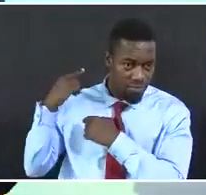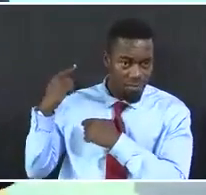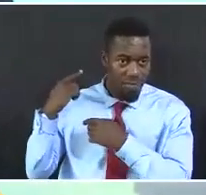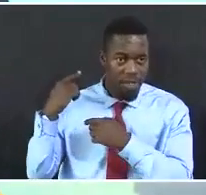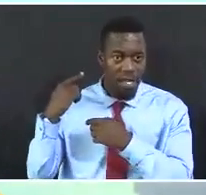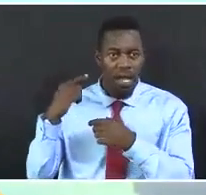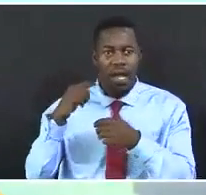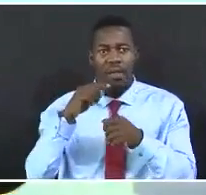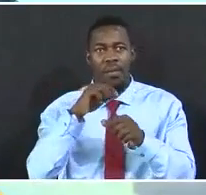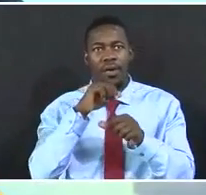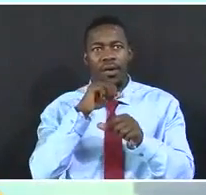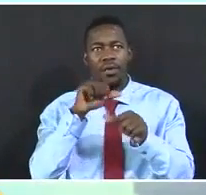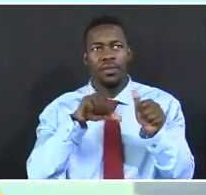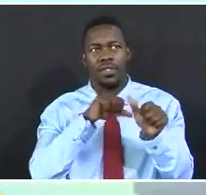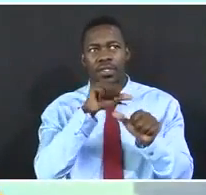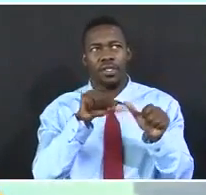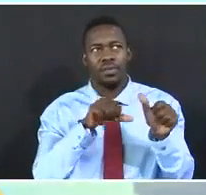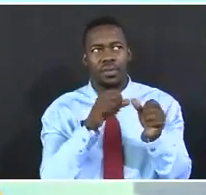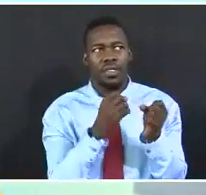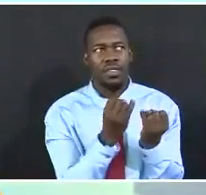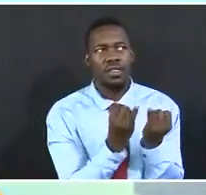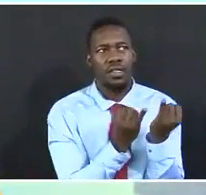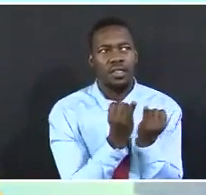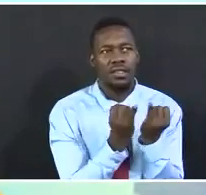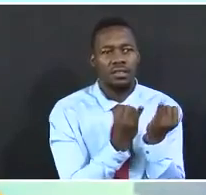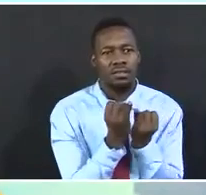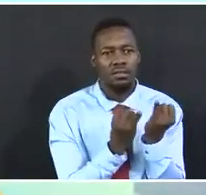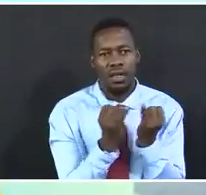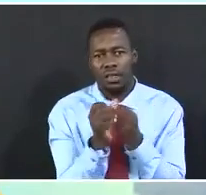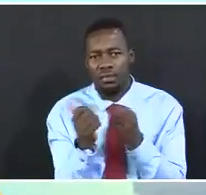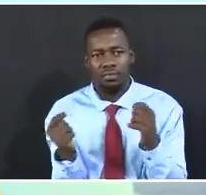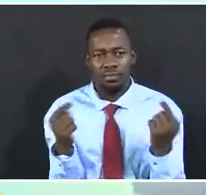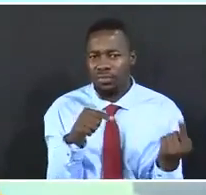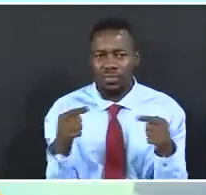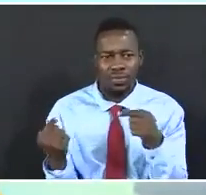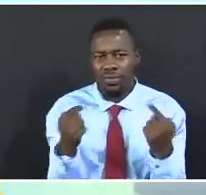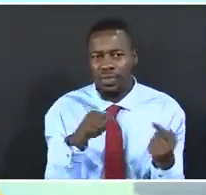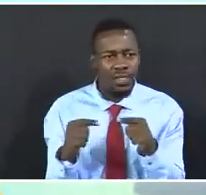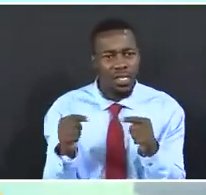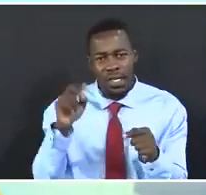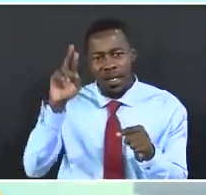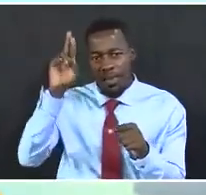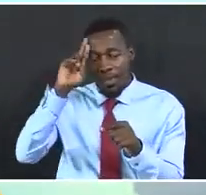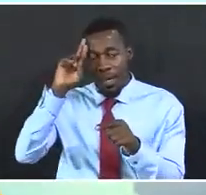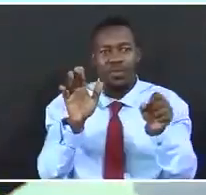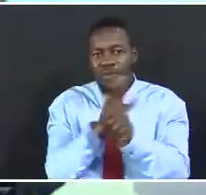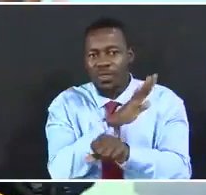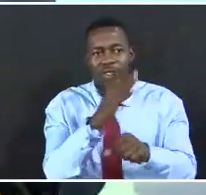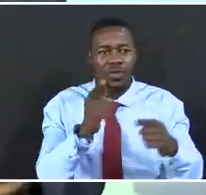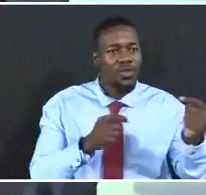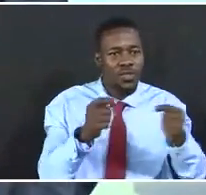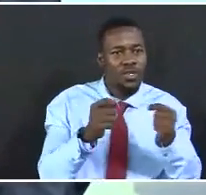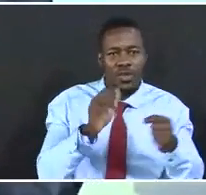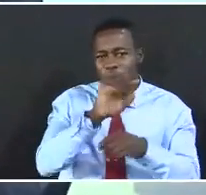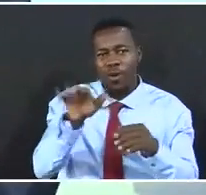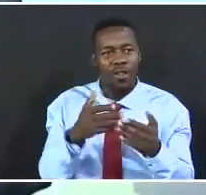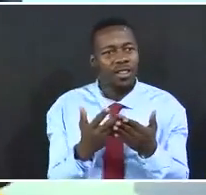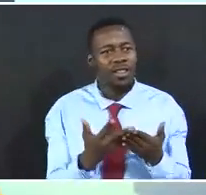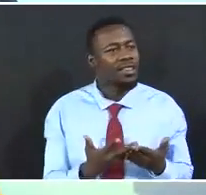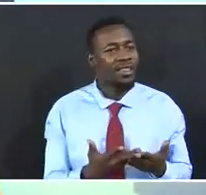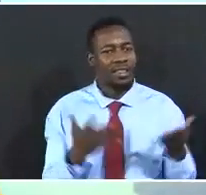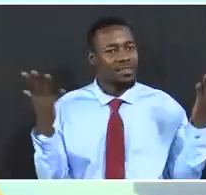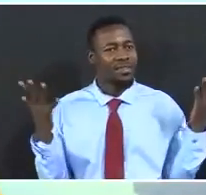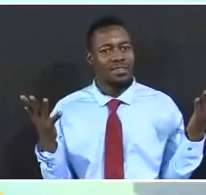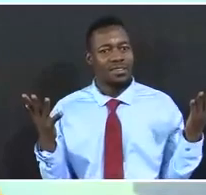Sabbath, is meant to create an impression or a false impression that God is the creator. God is dramatic,